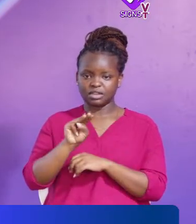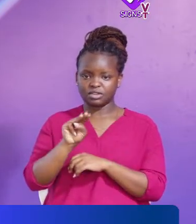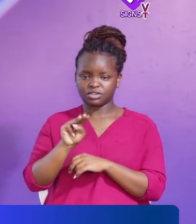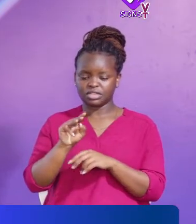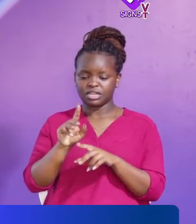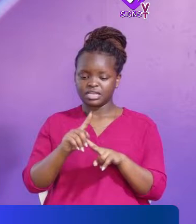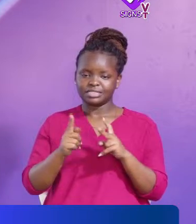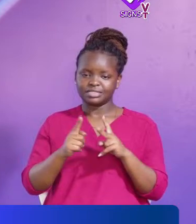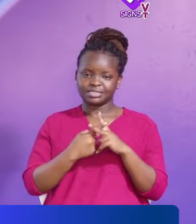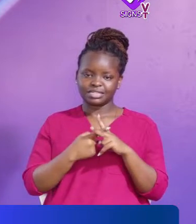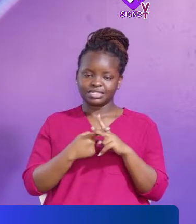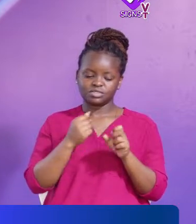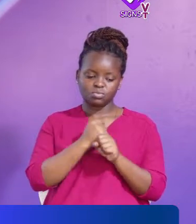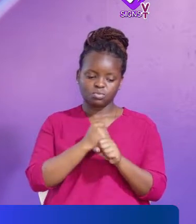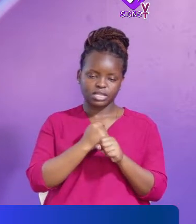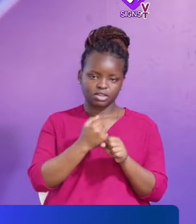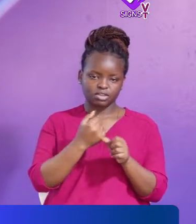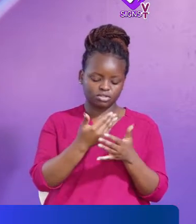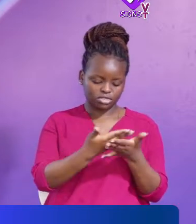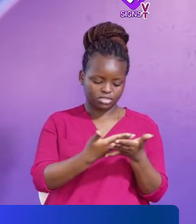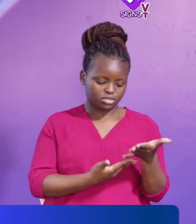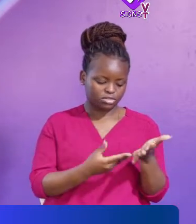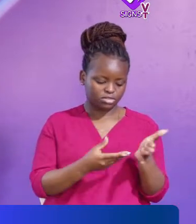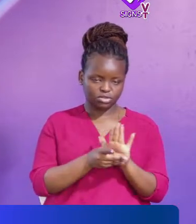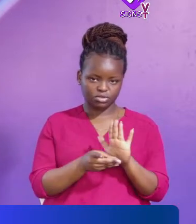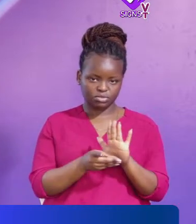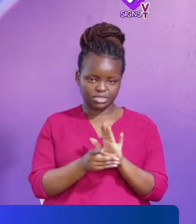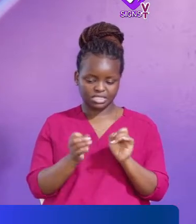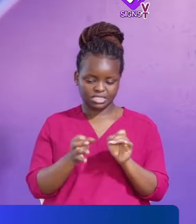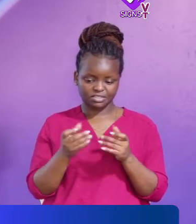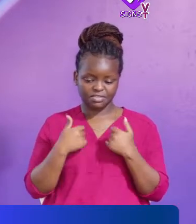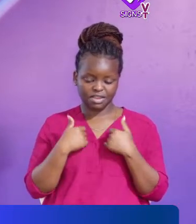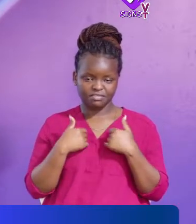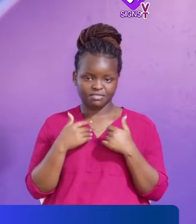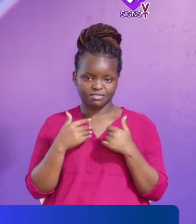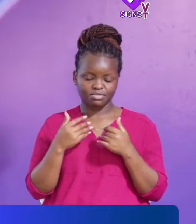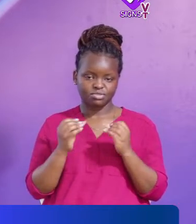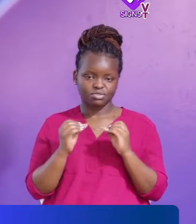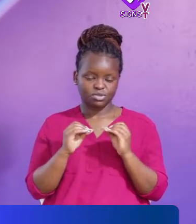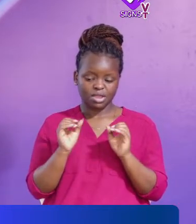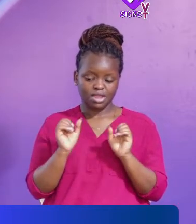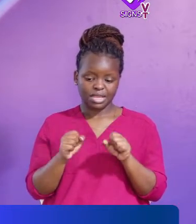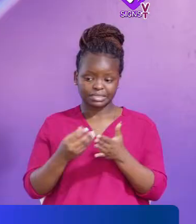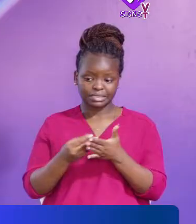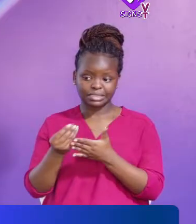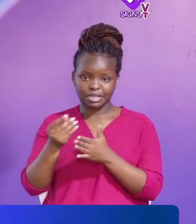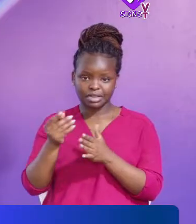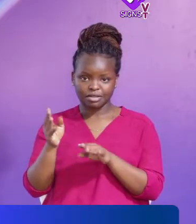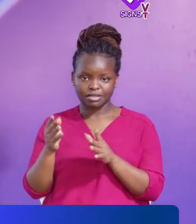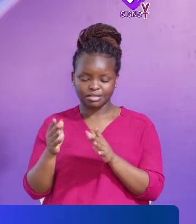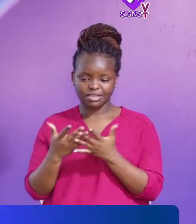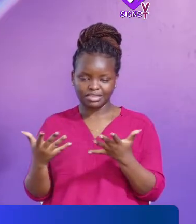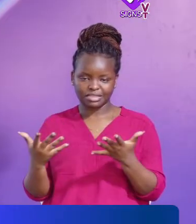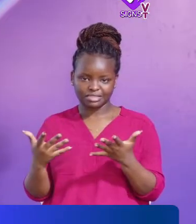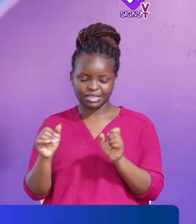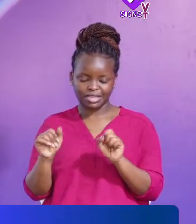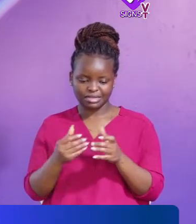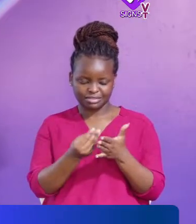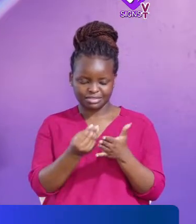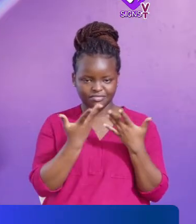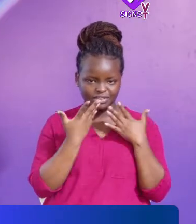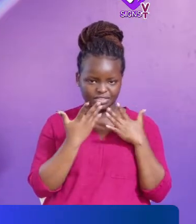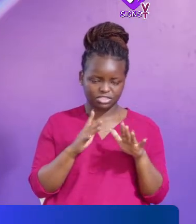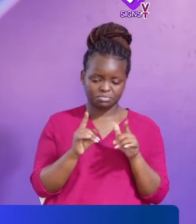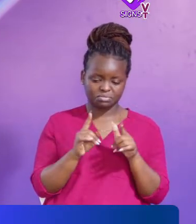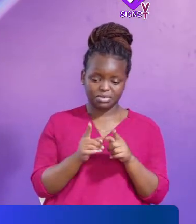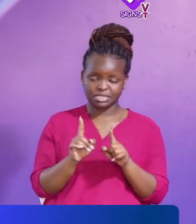on the initial documents of transfer. You know, if you go to Europe and find someone telling they can sell for your property, actually they're the one who can sell. But in